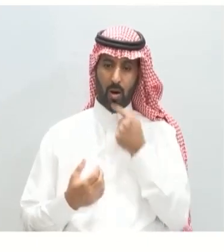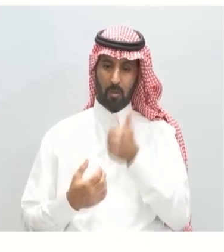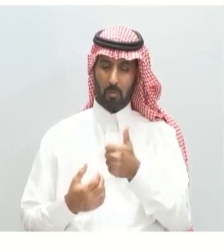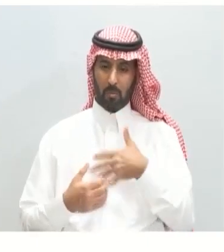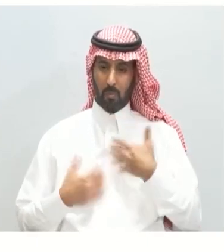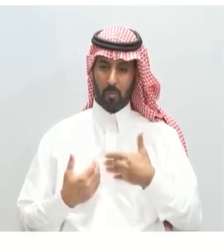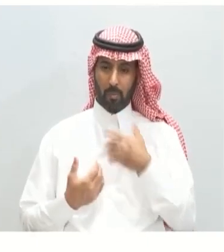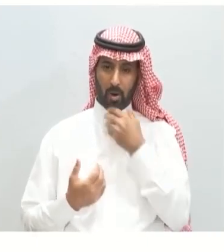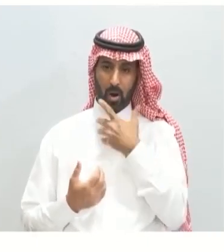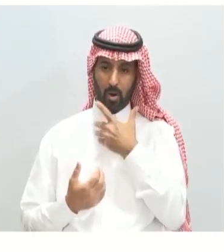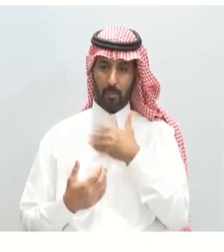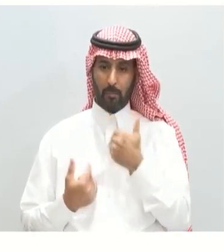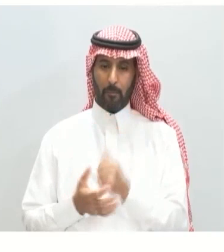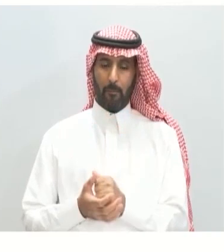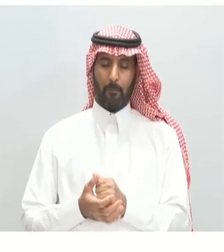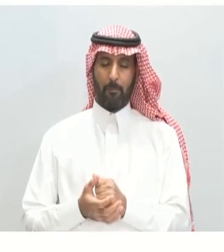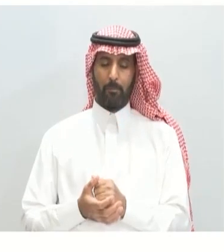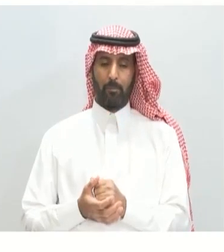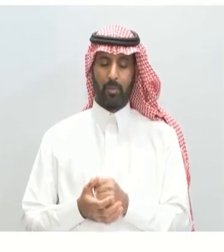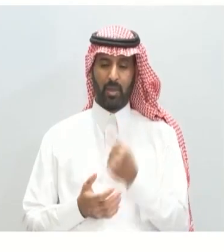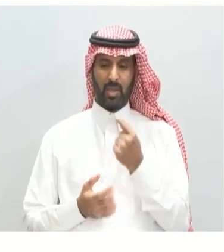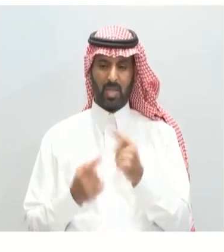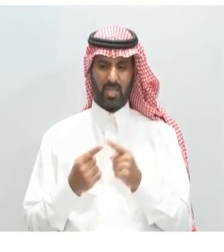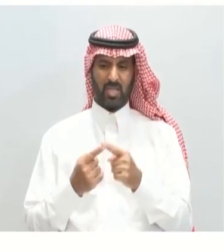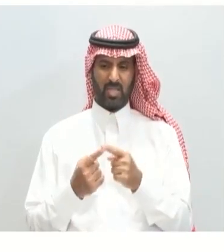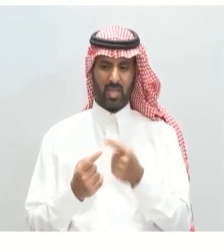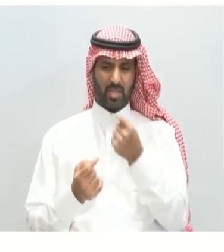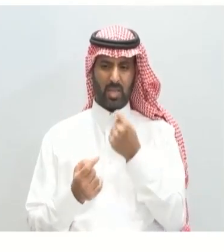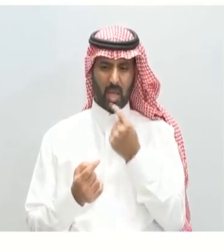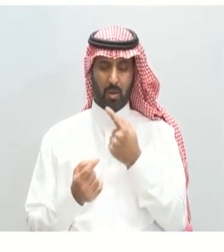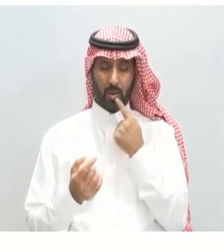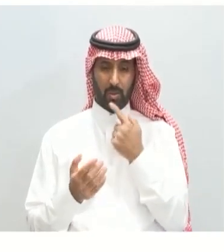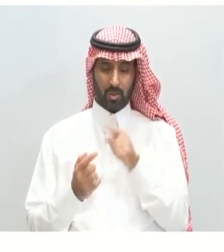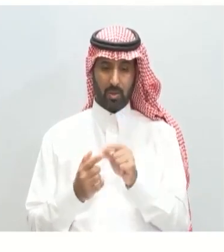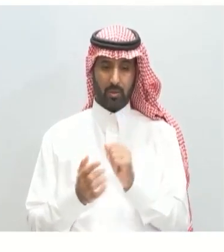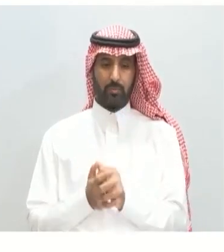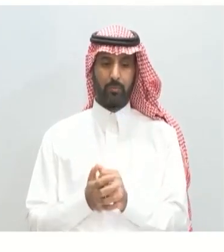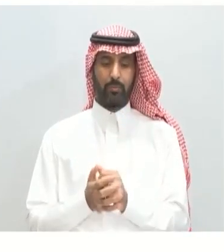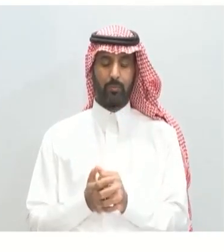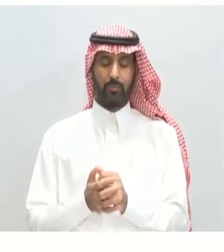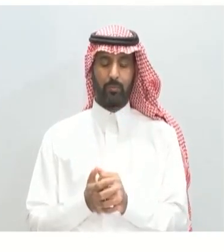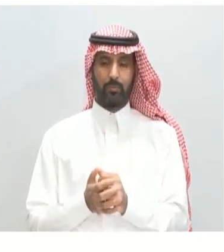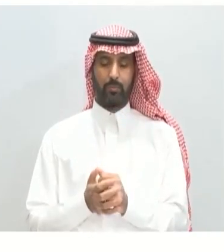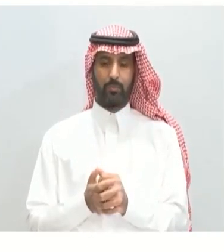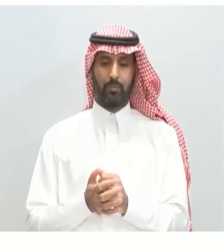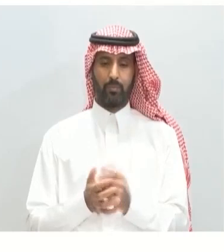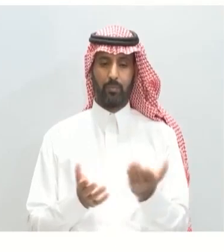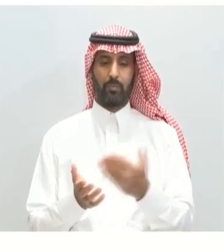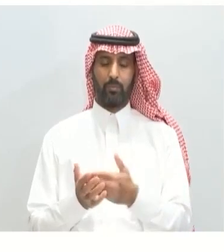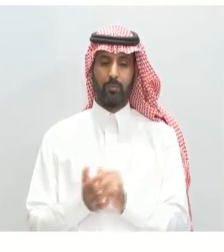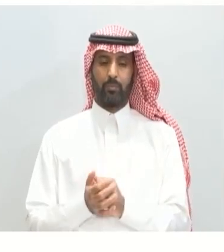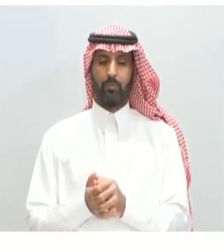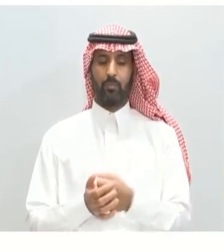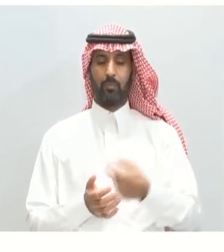with feeling. Antibodies. This is an easy one, I think. Antibodies. It goes with the